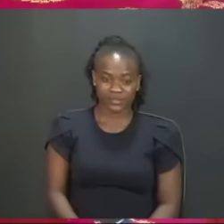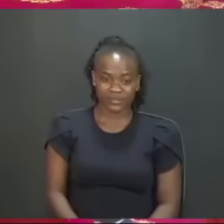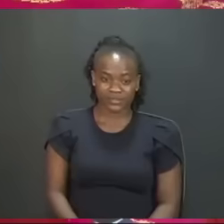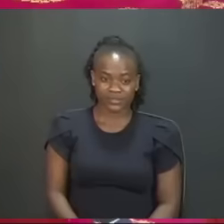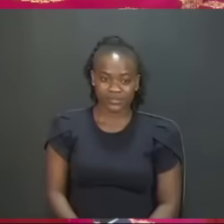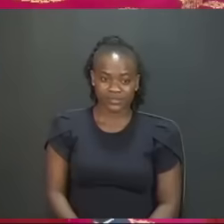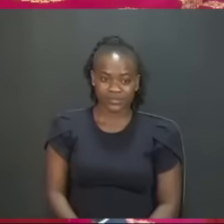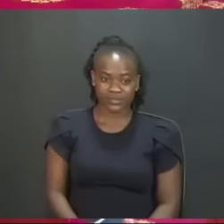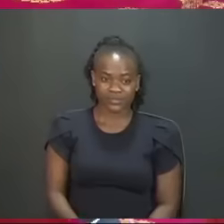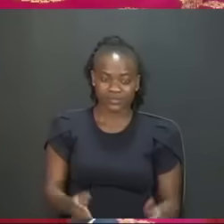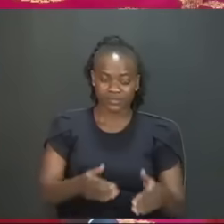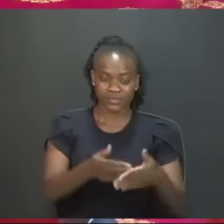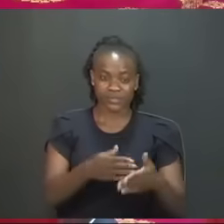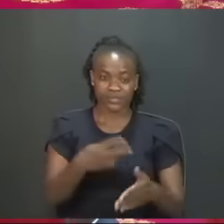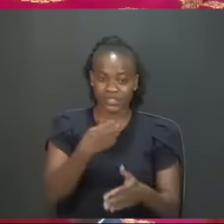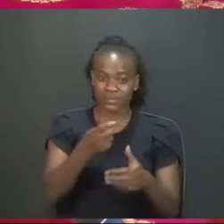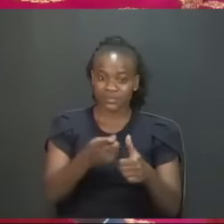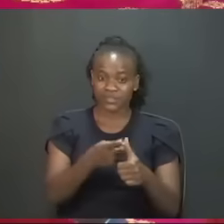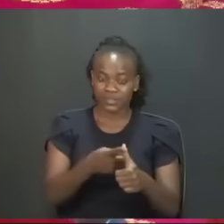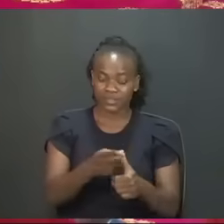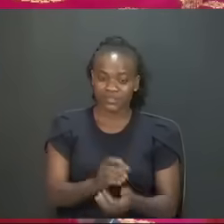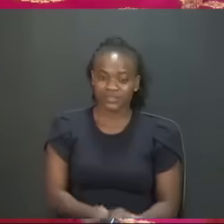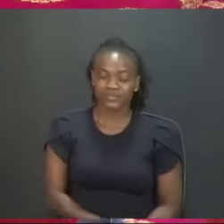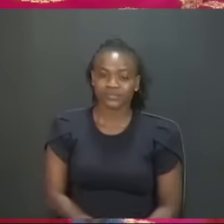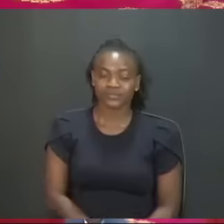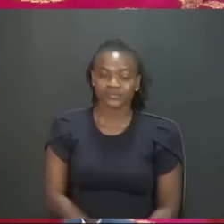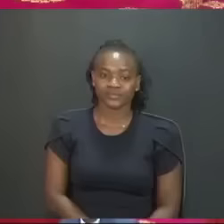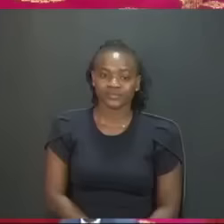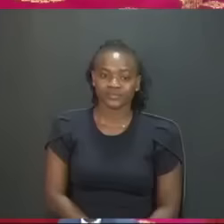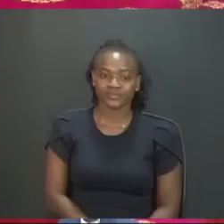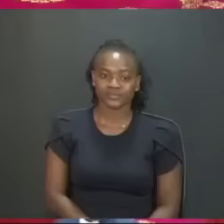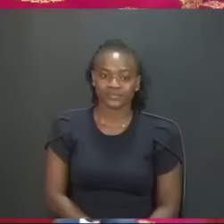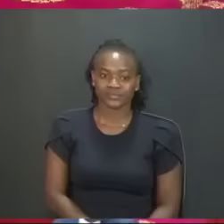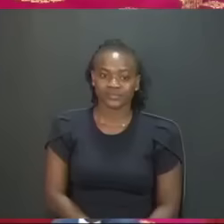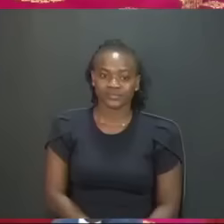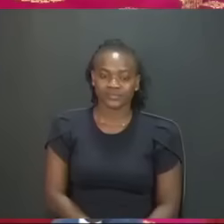Minority leader first. Mr. Speaker,